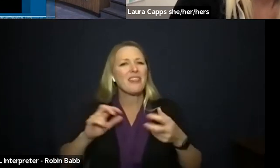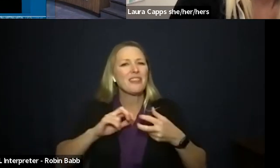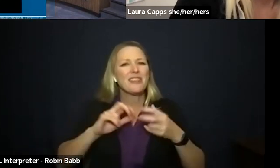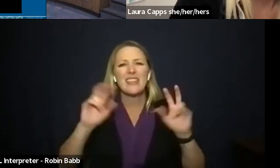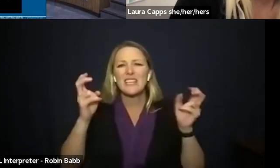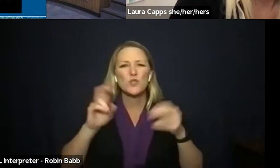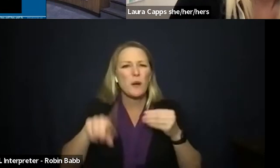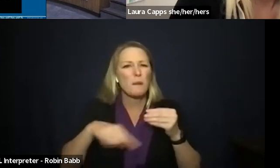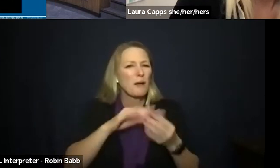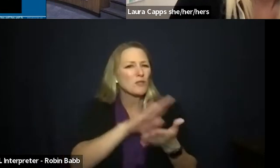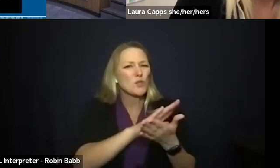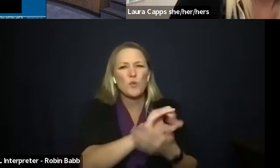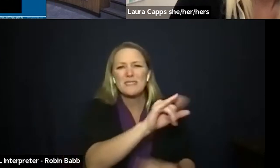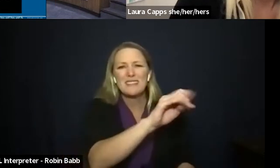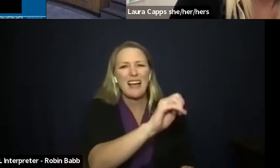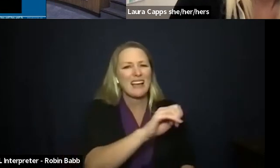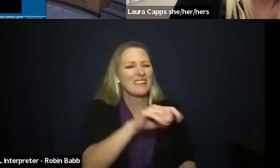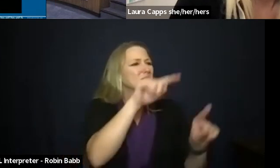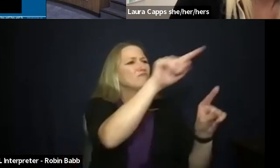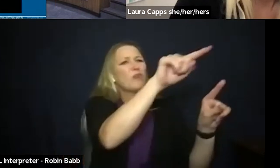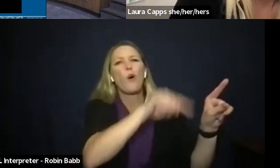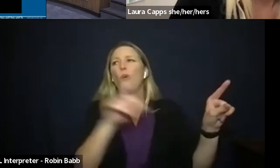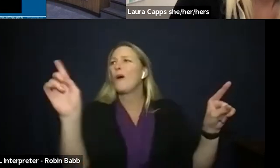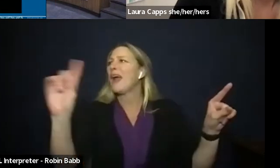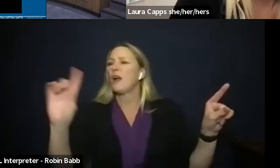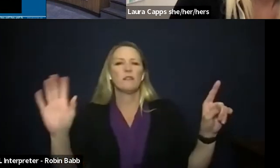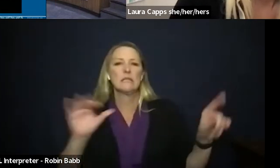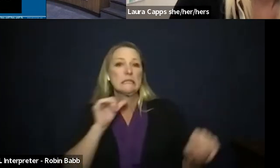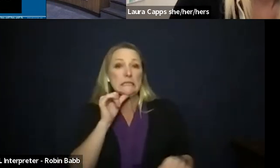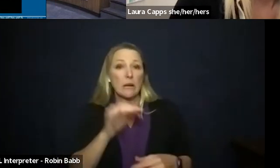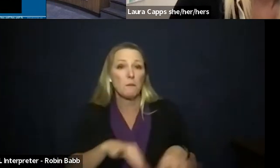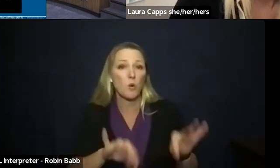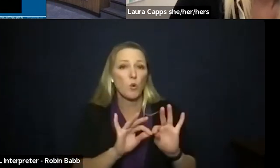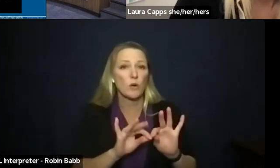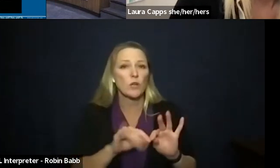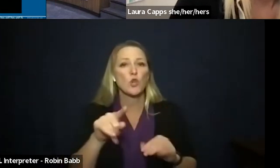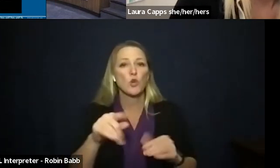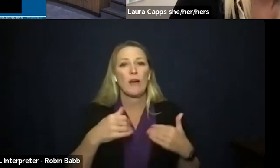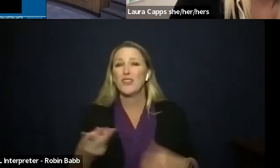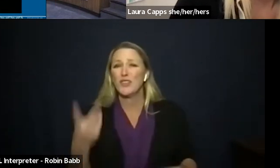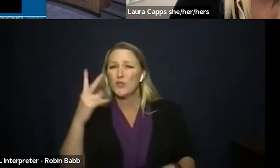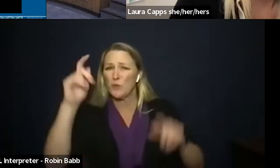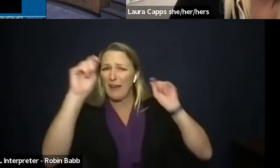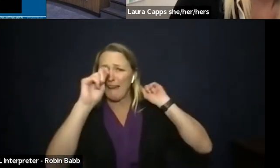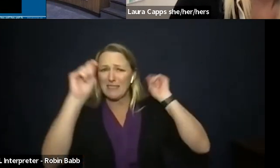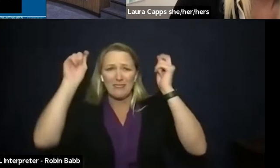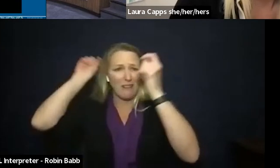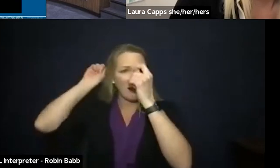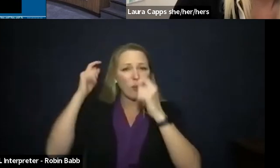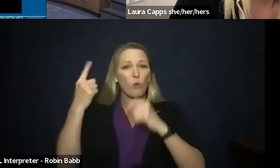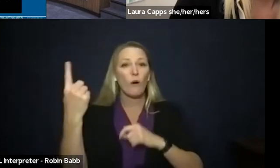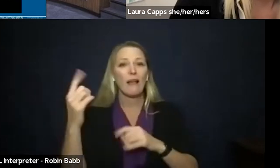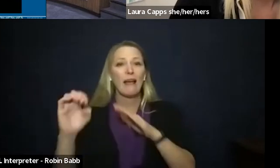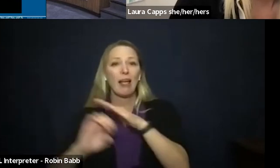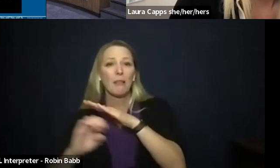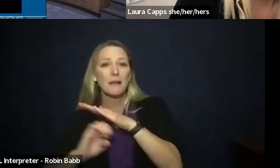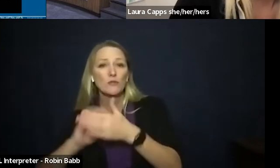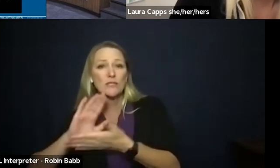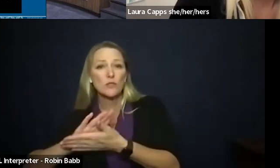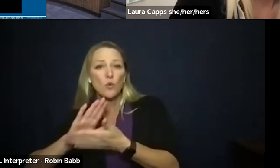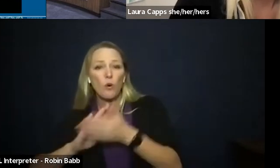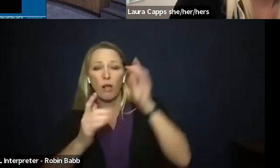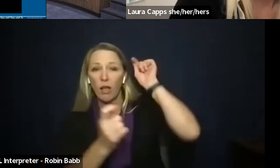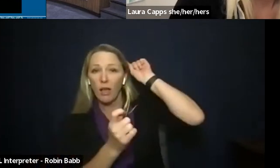don't think that's the priority you wear two hats you wear the santa barbara elementary school hat and you wear the set the santa